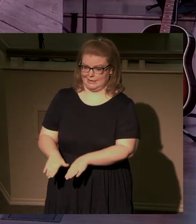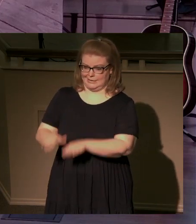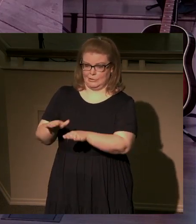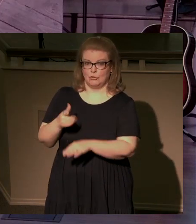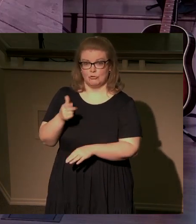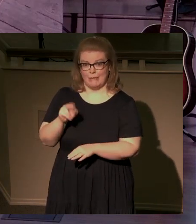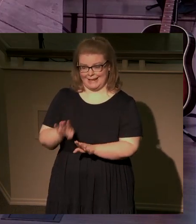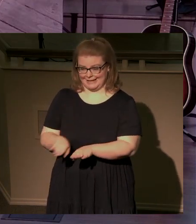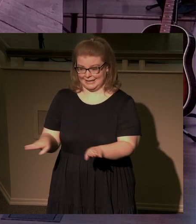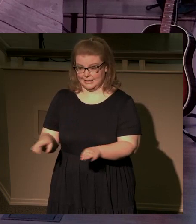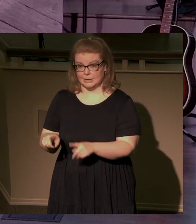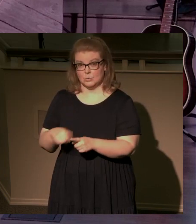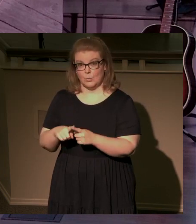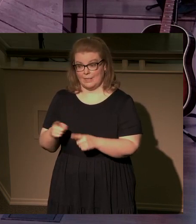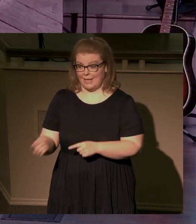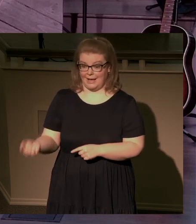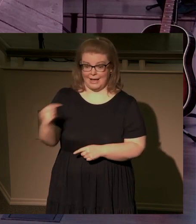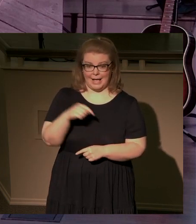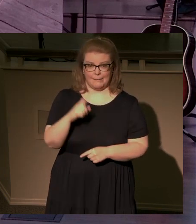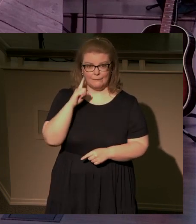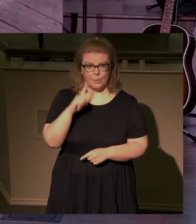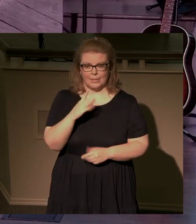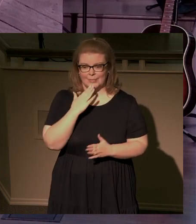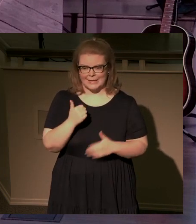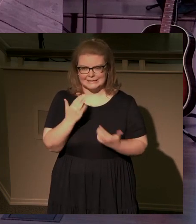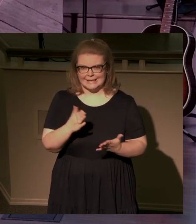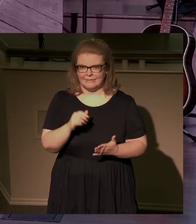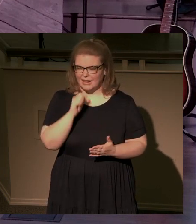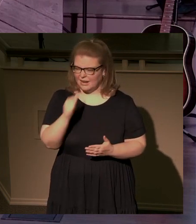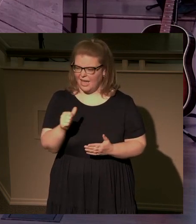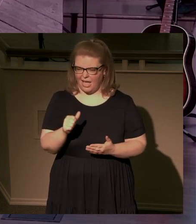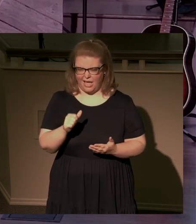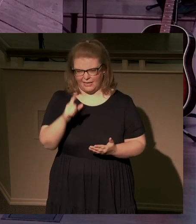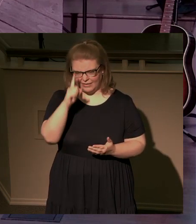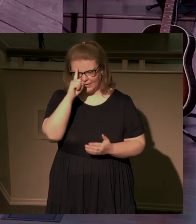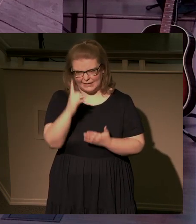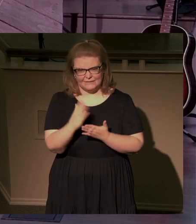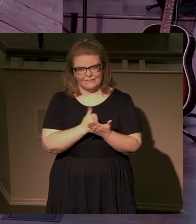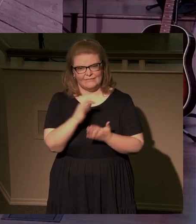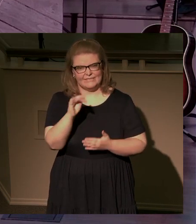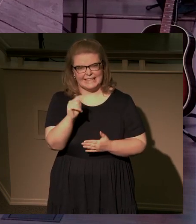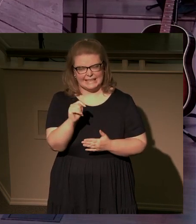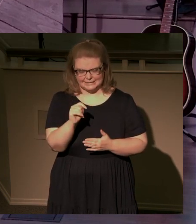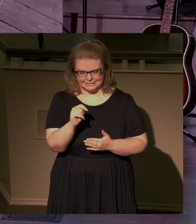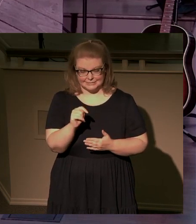they came for turkey, they didn't throw it all over the floor? Wouldn't you be grateful for that?